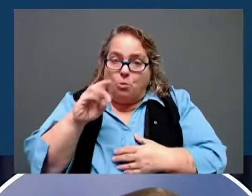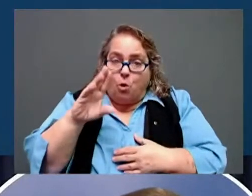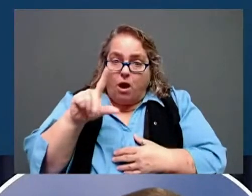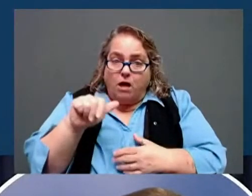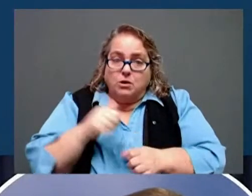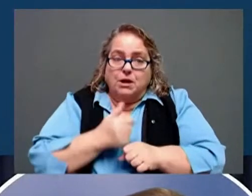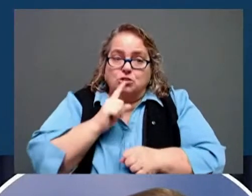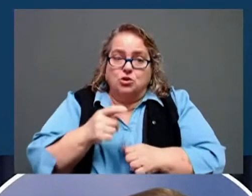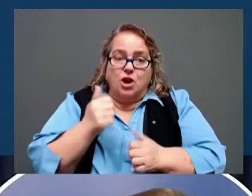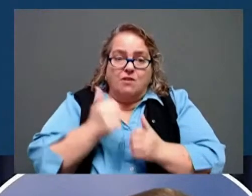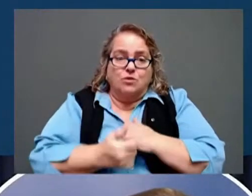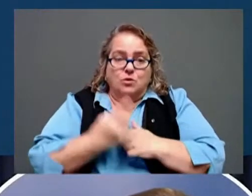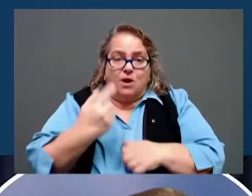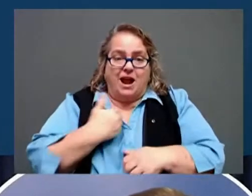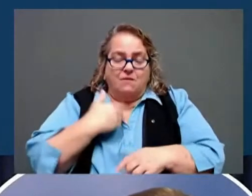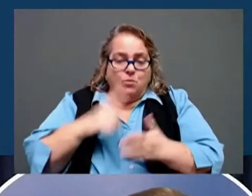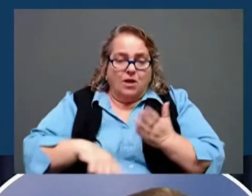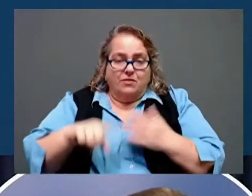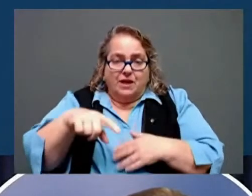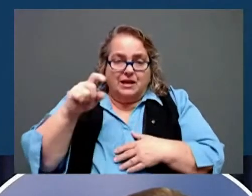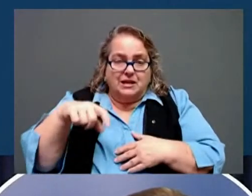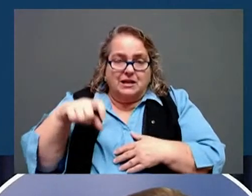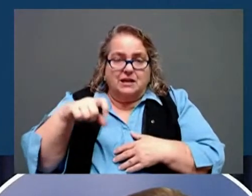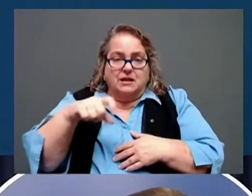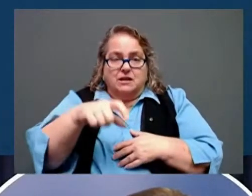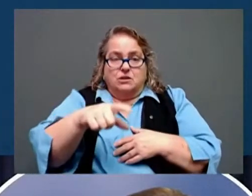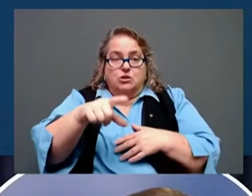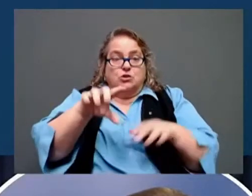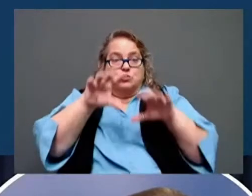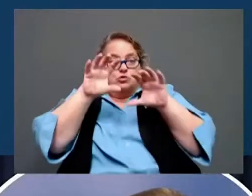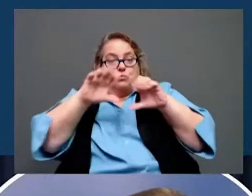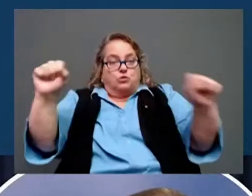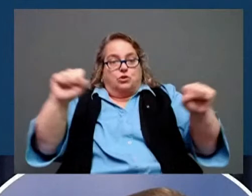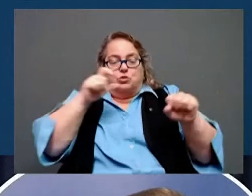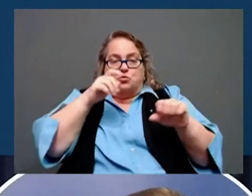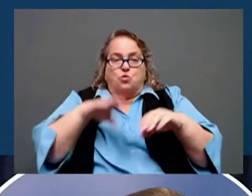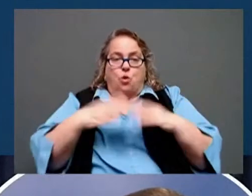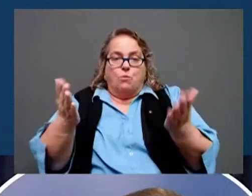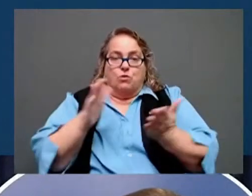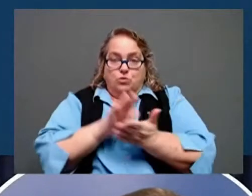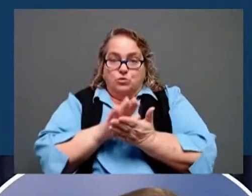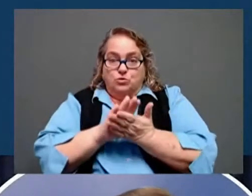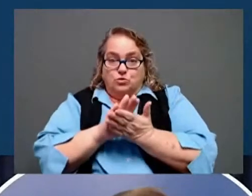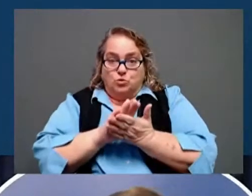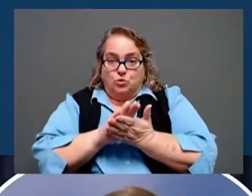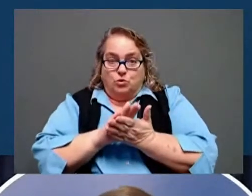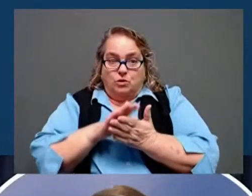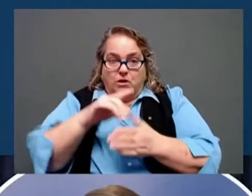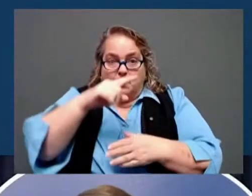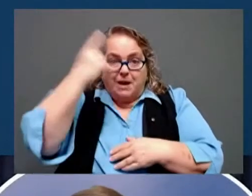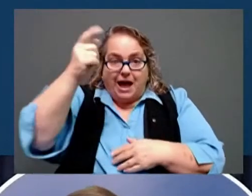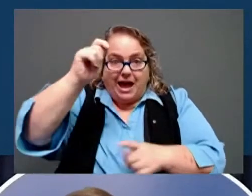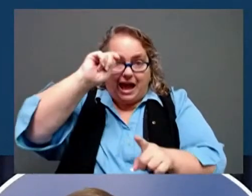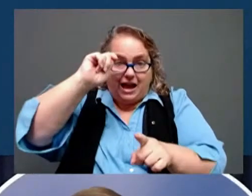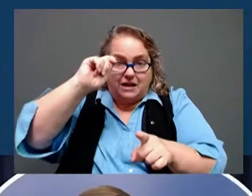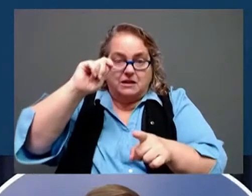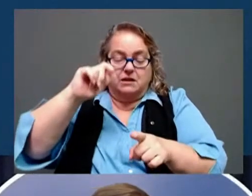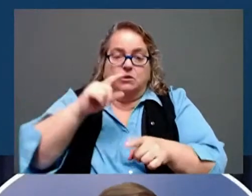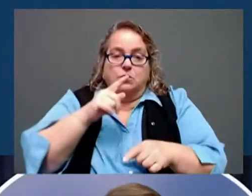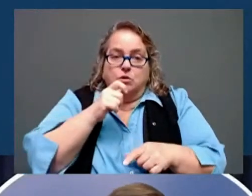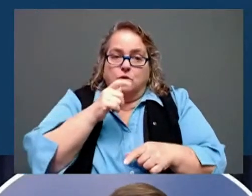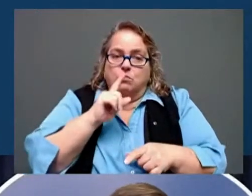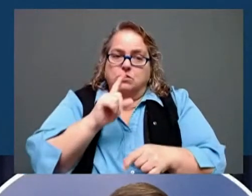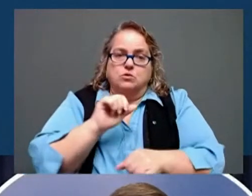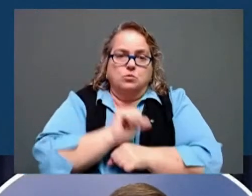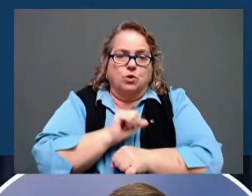had what they needed. This is the superintendent who's opened up the school in the black hat, who was, working